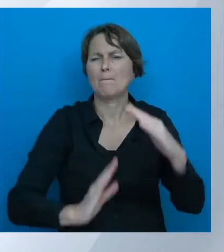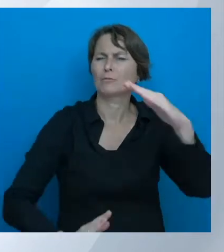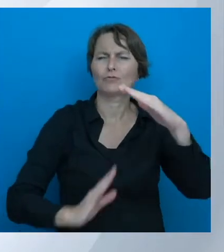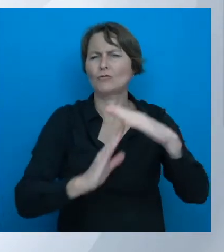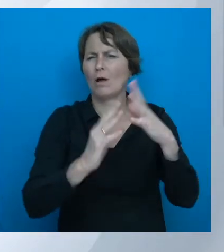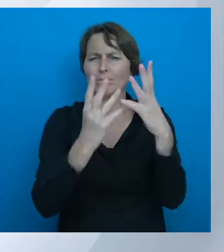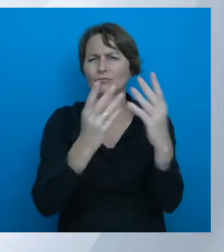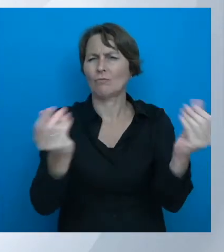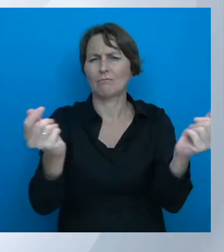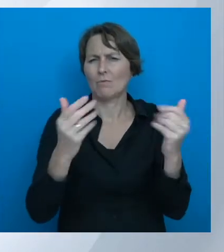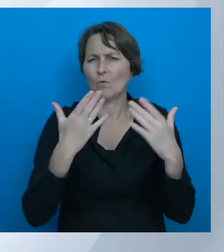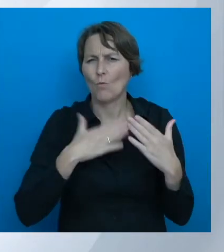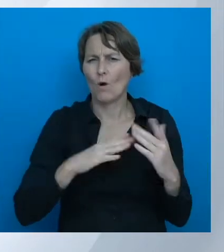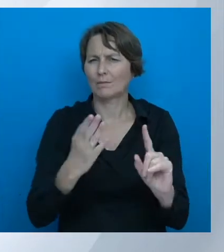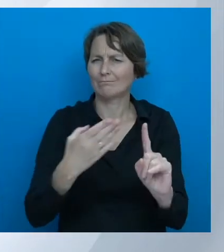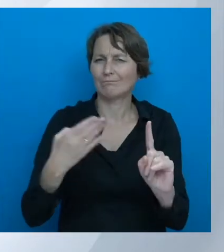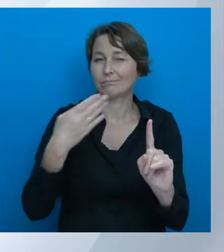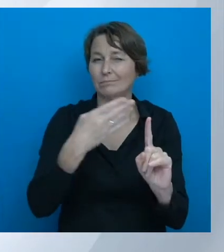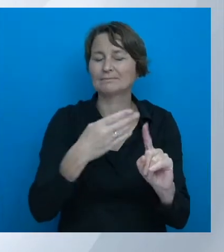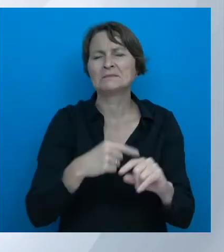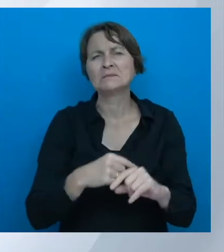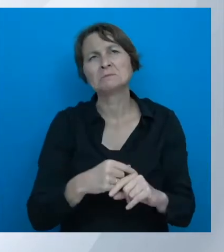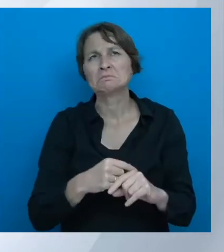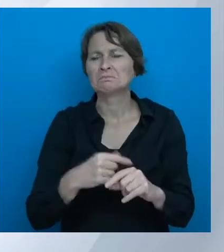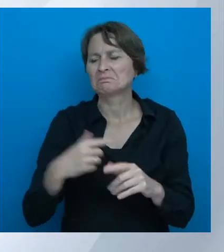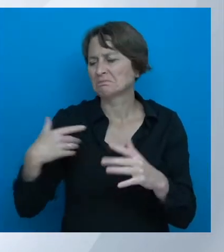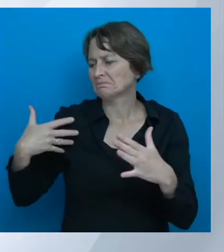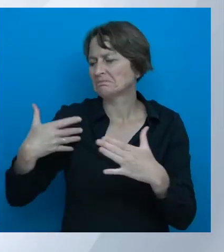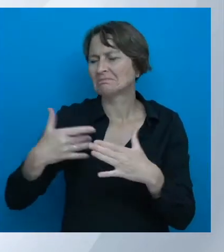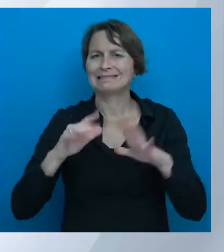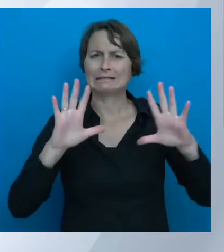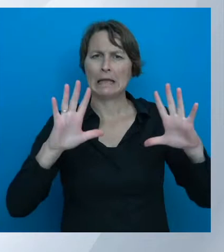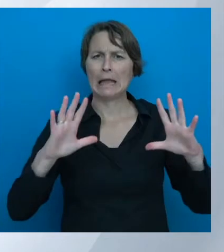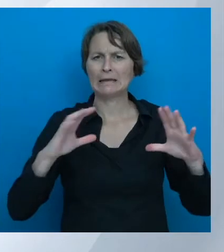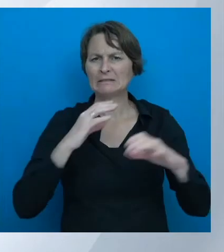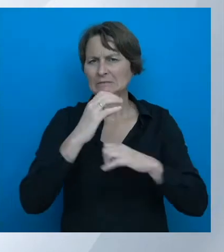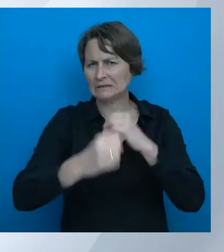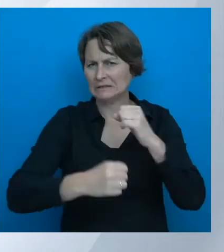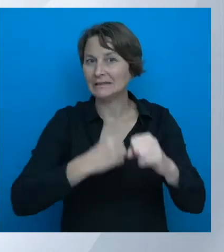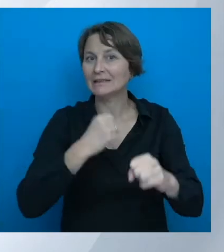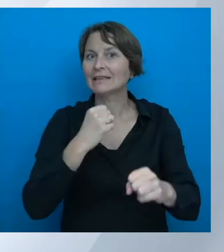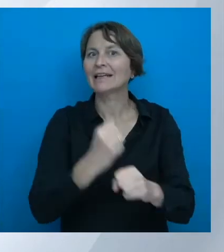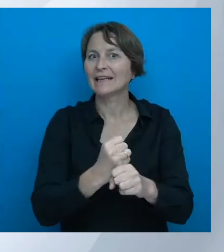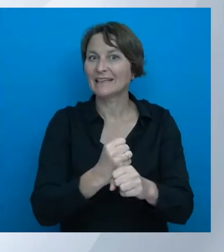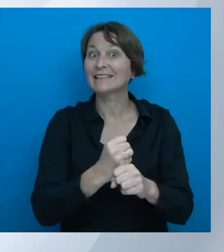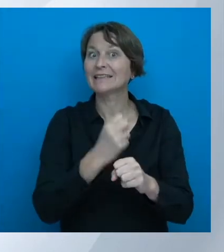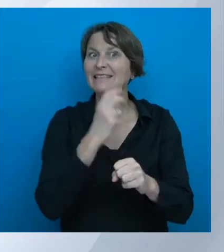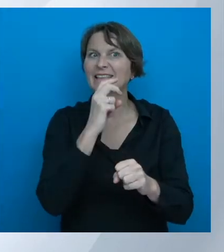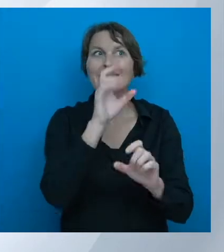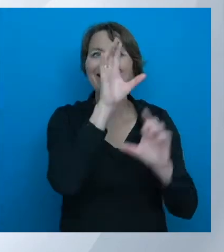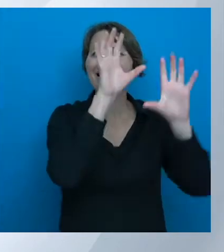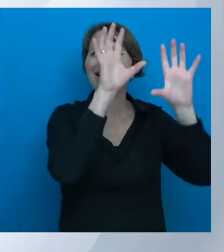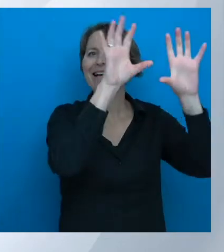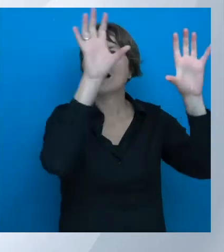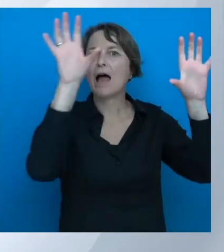And over the last decade or so, cloud solutions have come to fit this more and